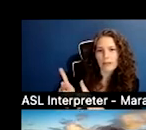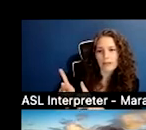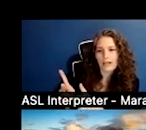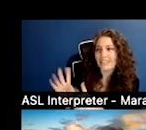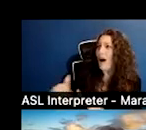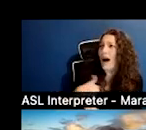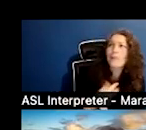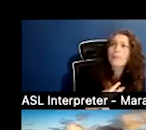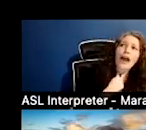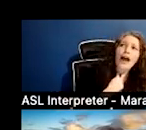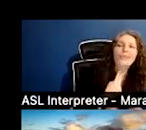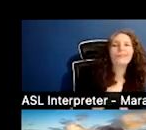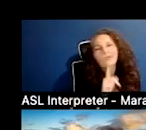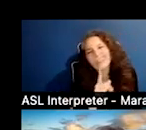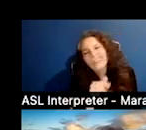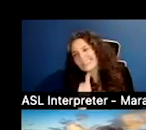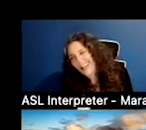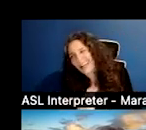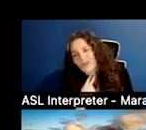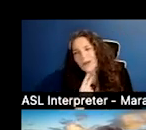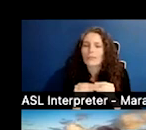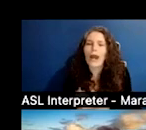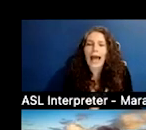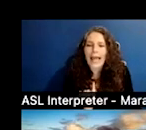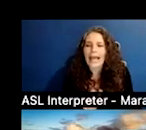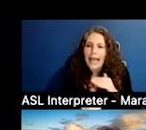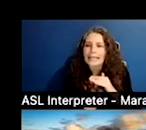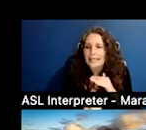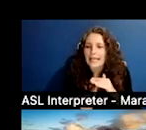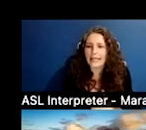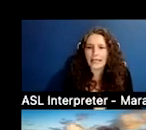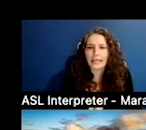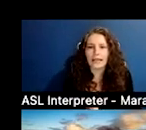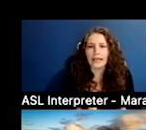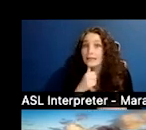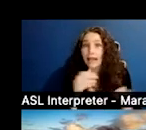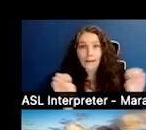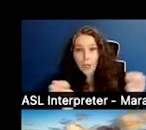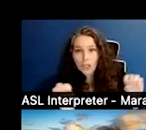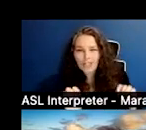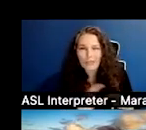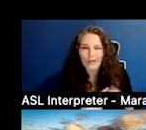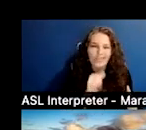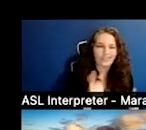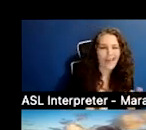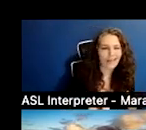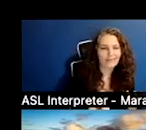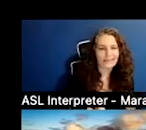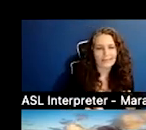isolated. They're not in an emergency situation, they're just inconvenienced. But trying to sort through and triage those issues is an important